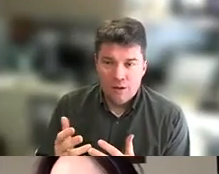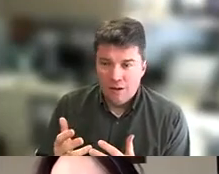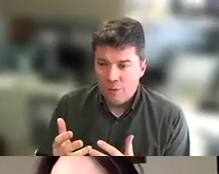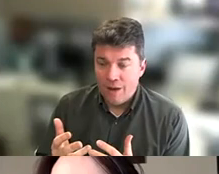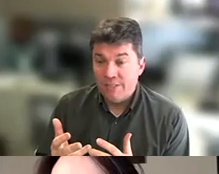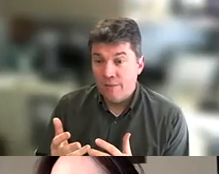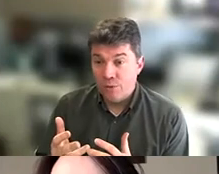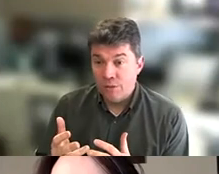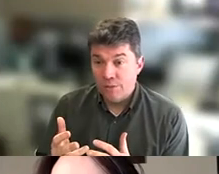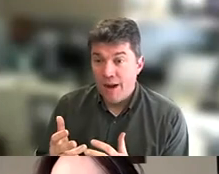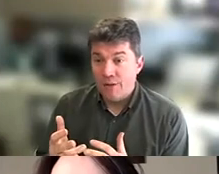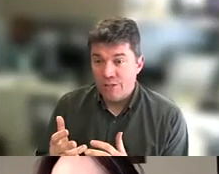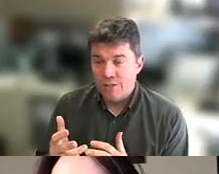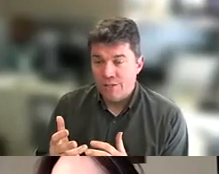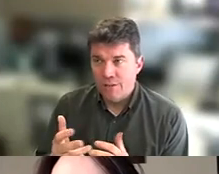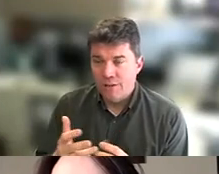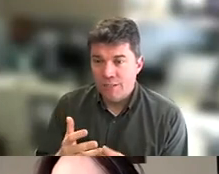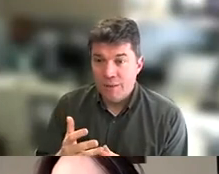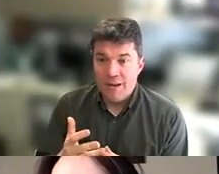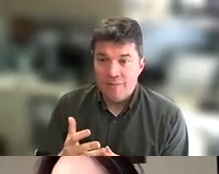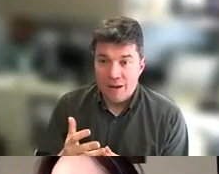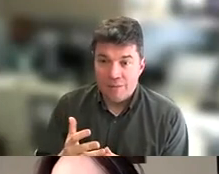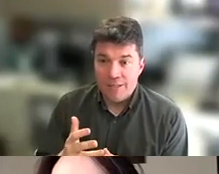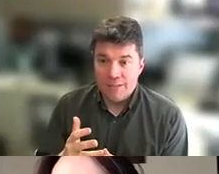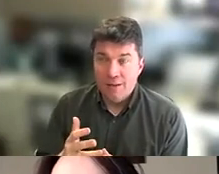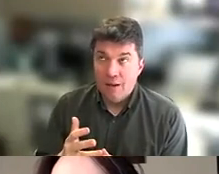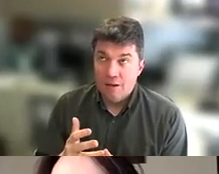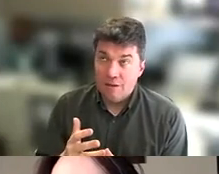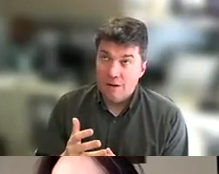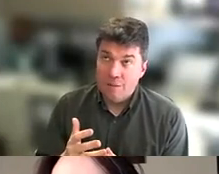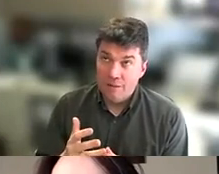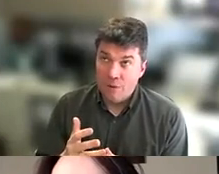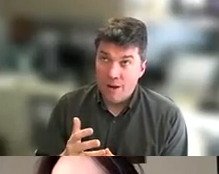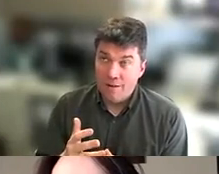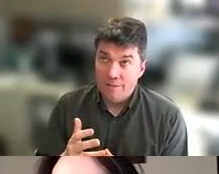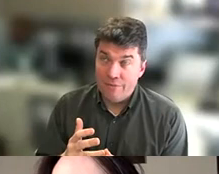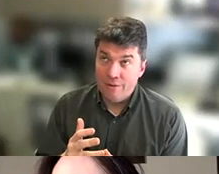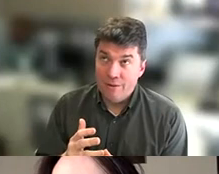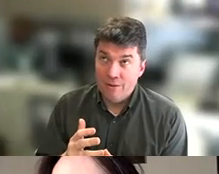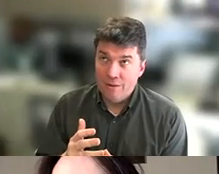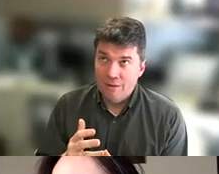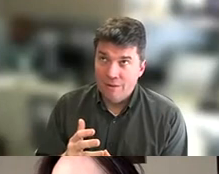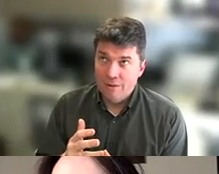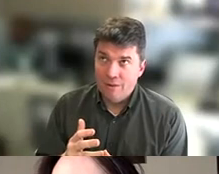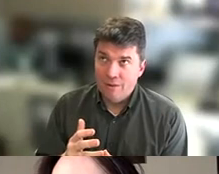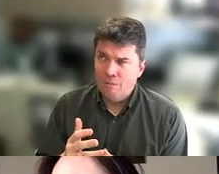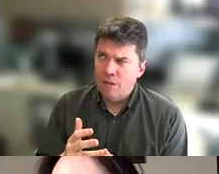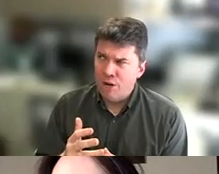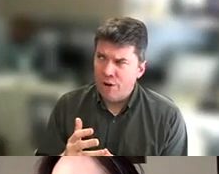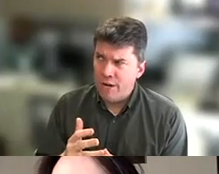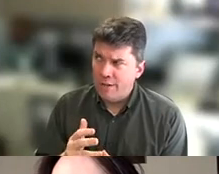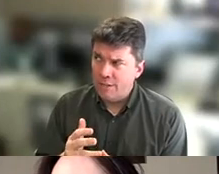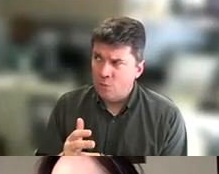So we have several Spanish speaking families. I believe we have